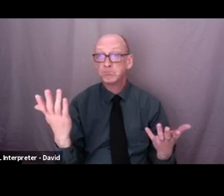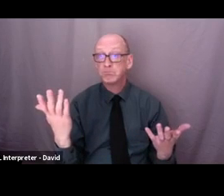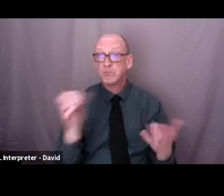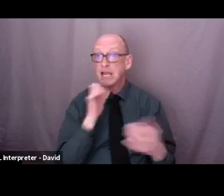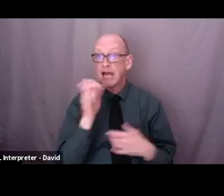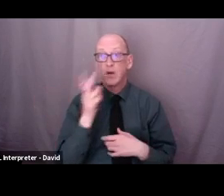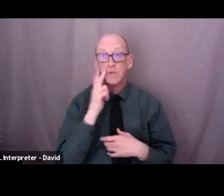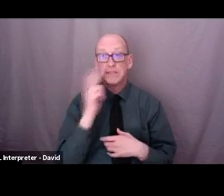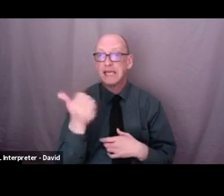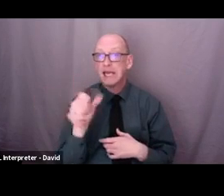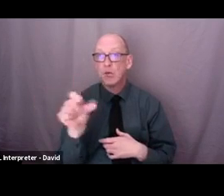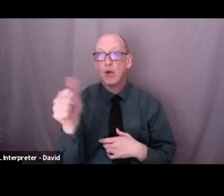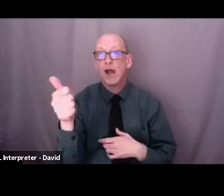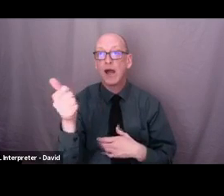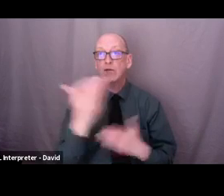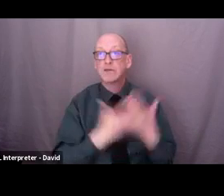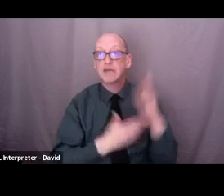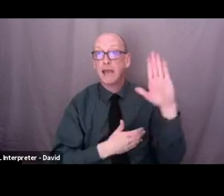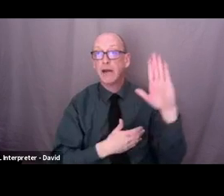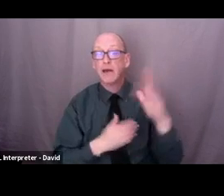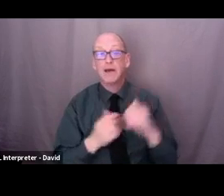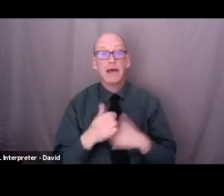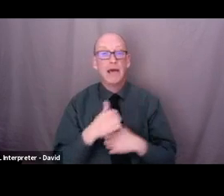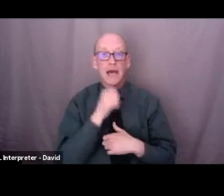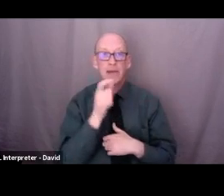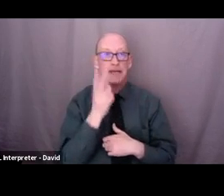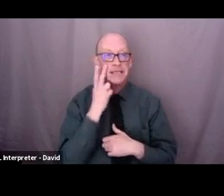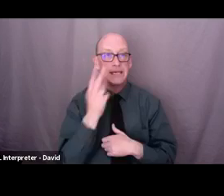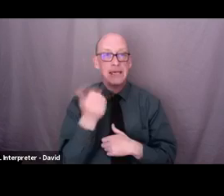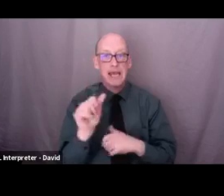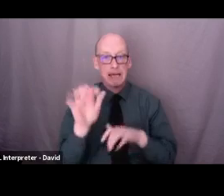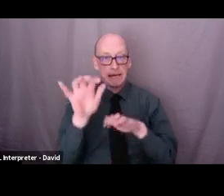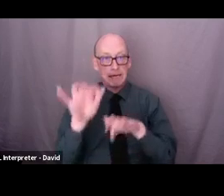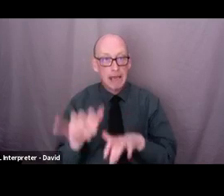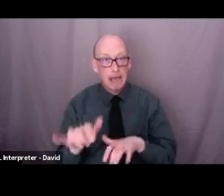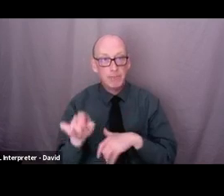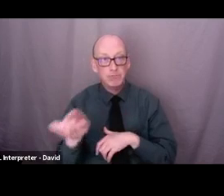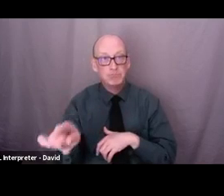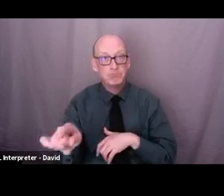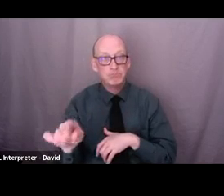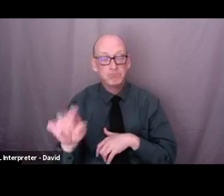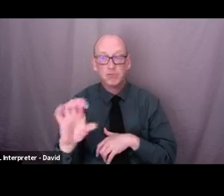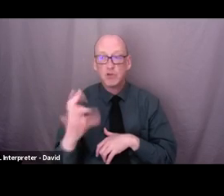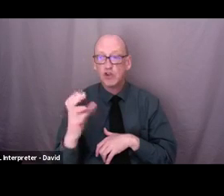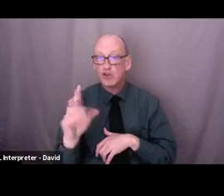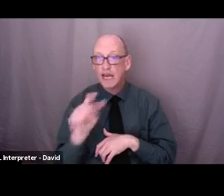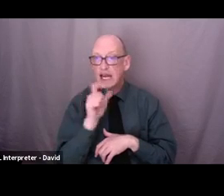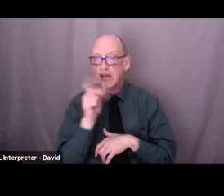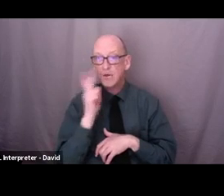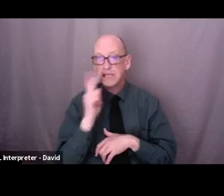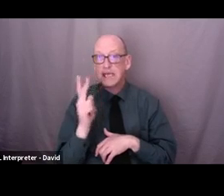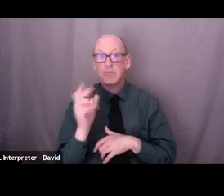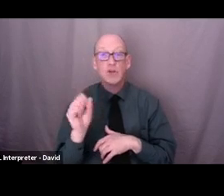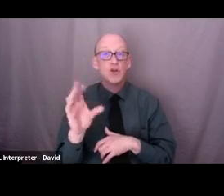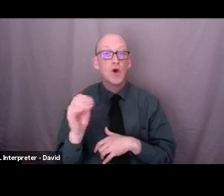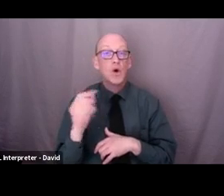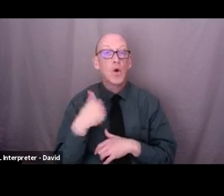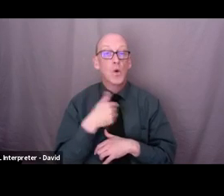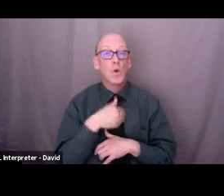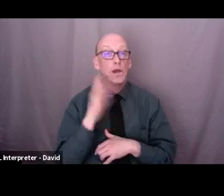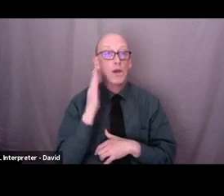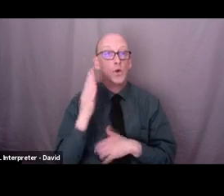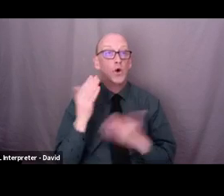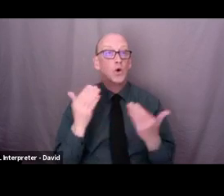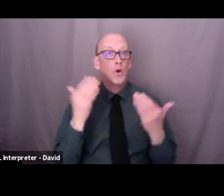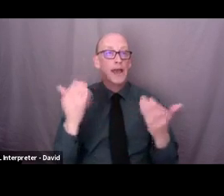seeing anybody else's hand raised, and I'm not seeing any questions in the chat. So we will go ahead and wrap